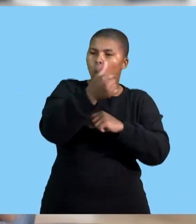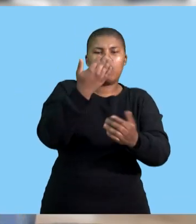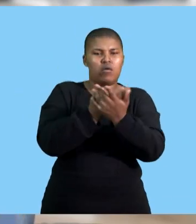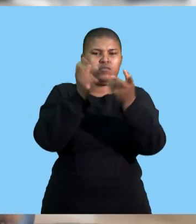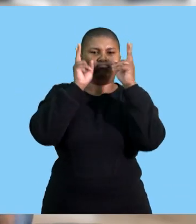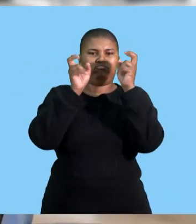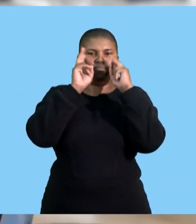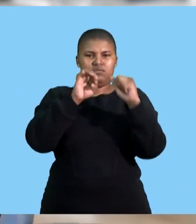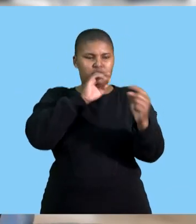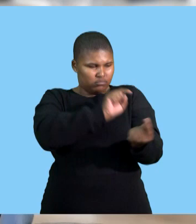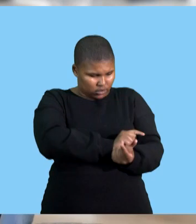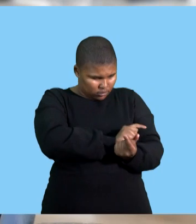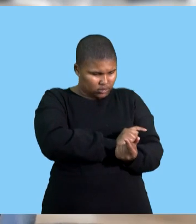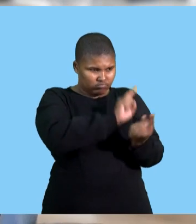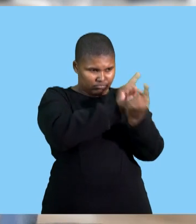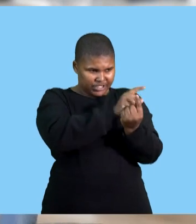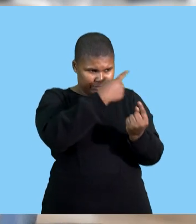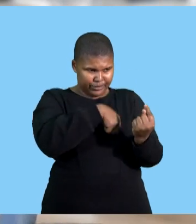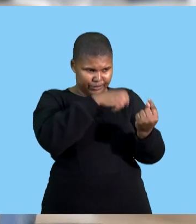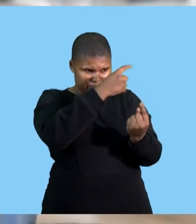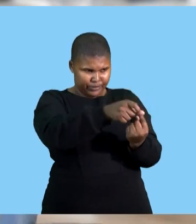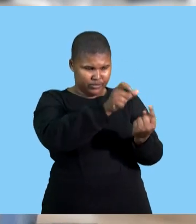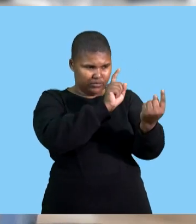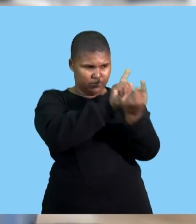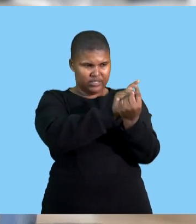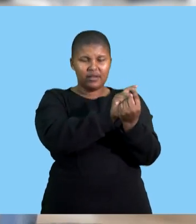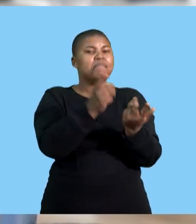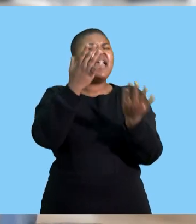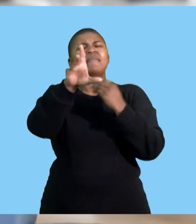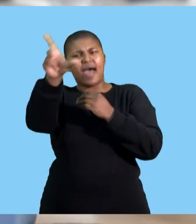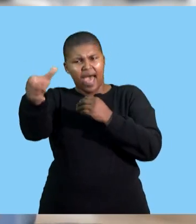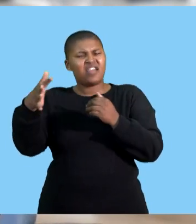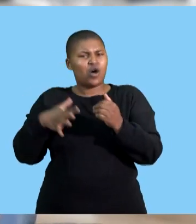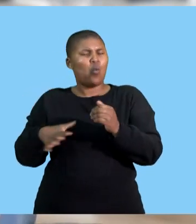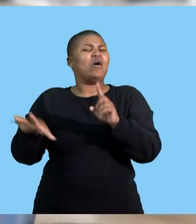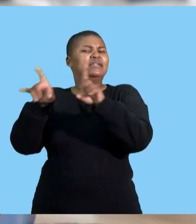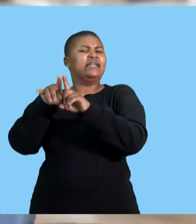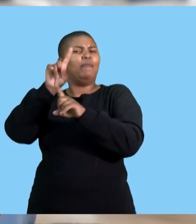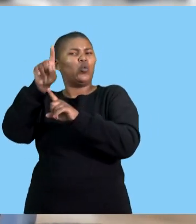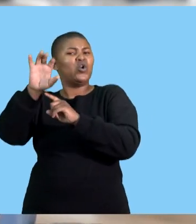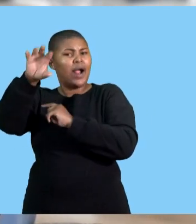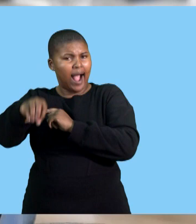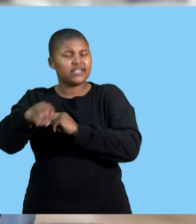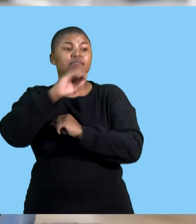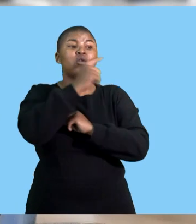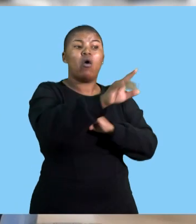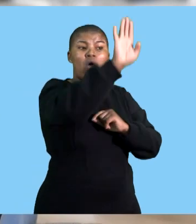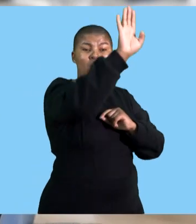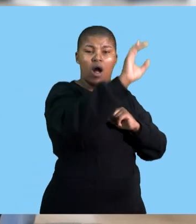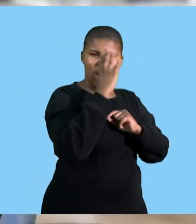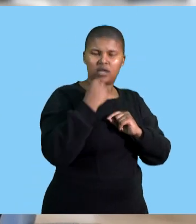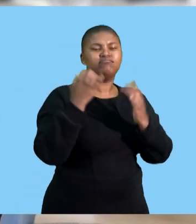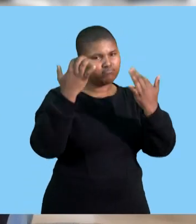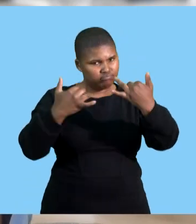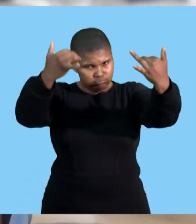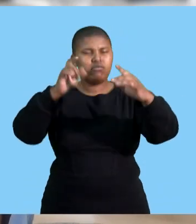hear the answer, so that even a person who wanted to ask the very same question is answered through you addressing the question and